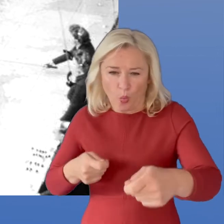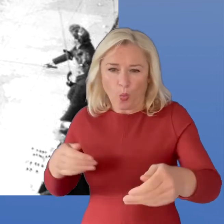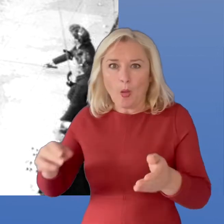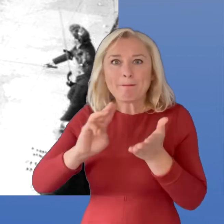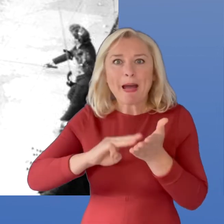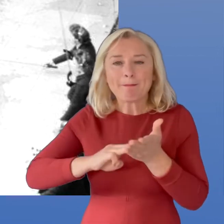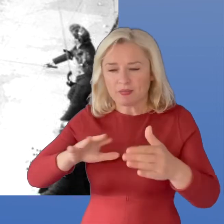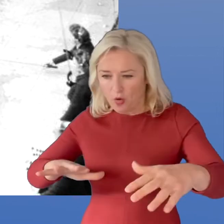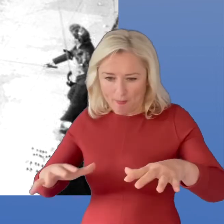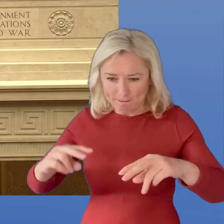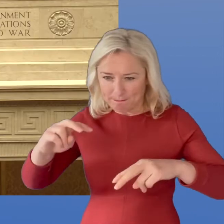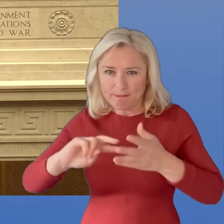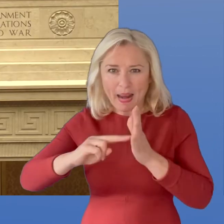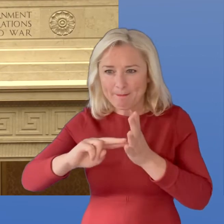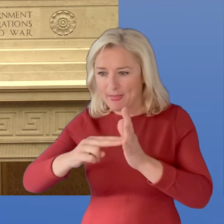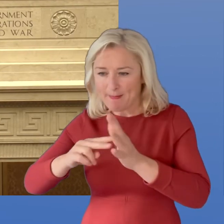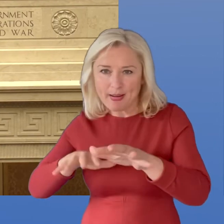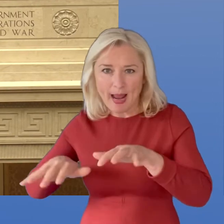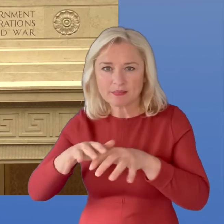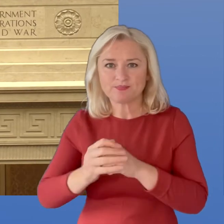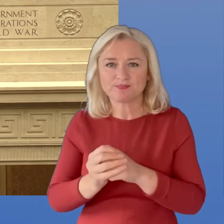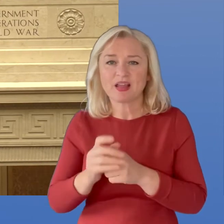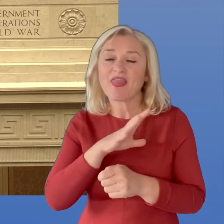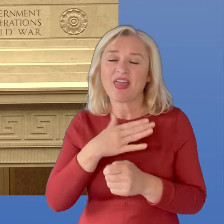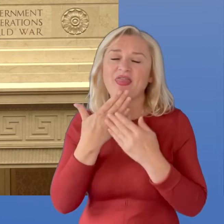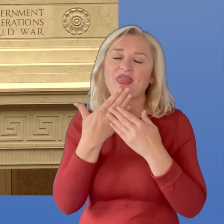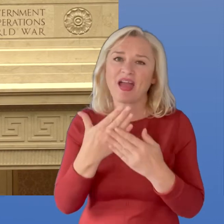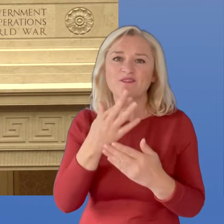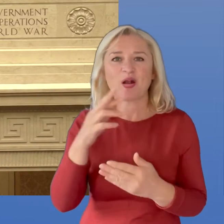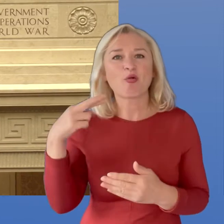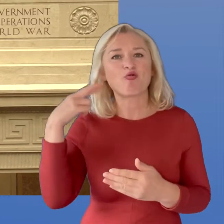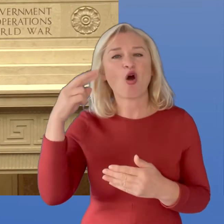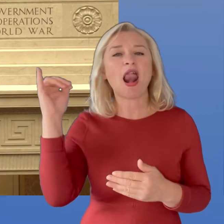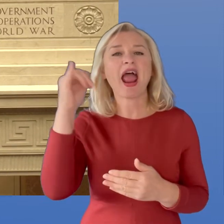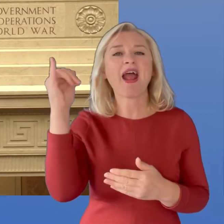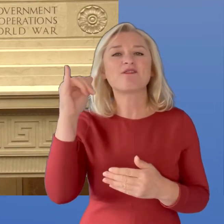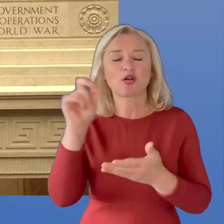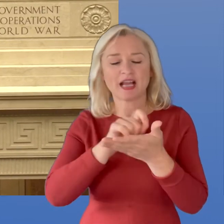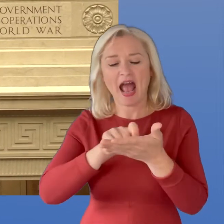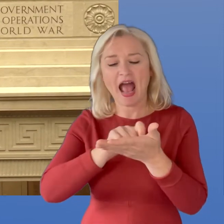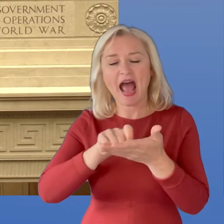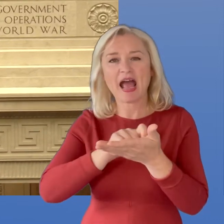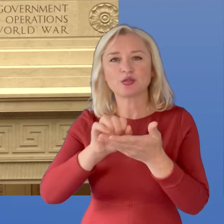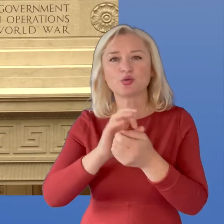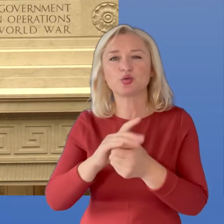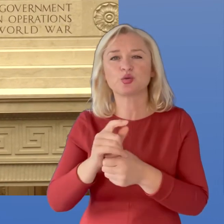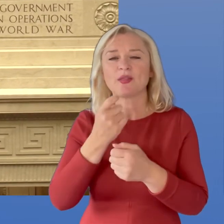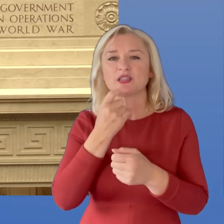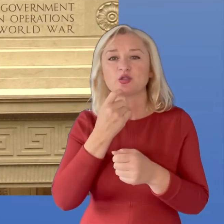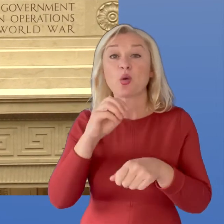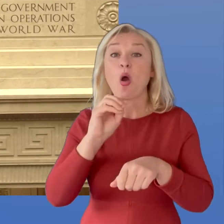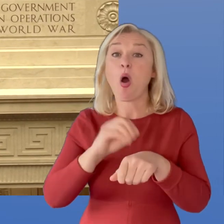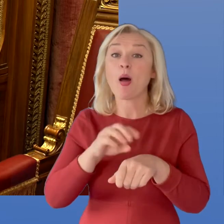today. An inscription of thanks from the Royal Air Force was later added to the Botticino marble on the press gallery